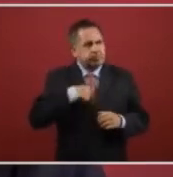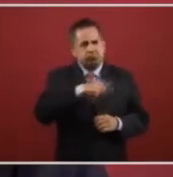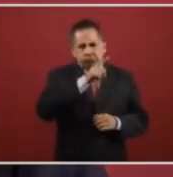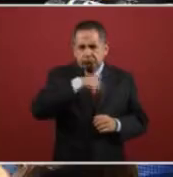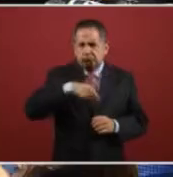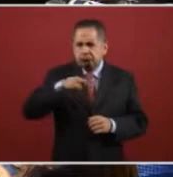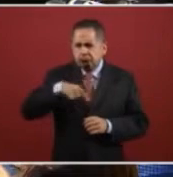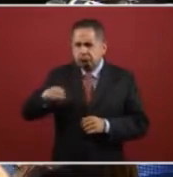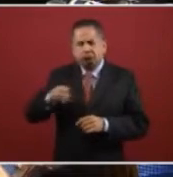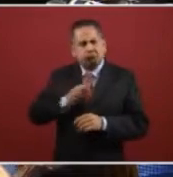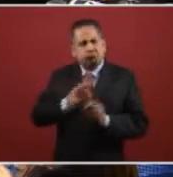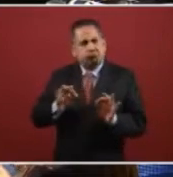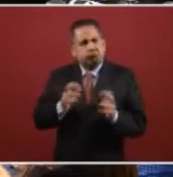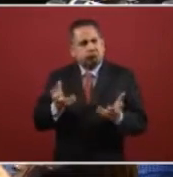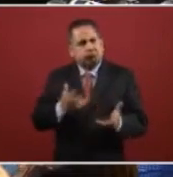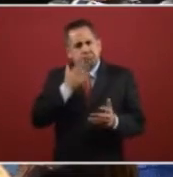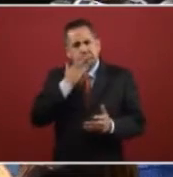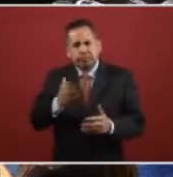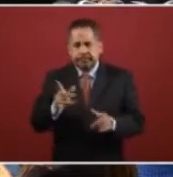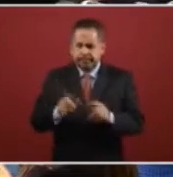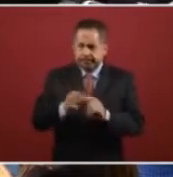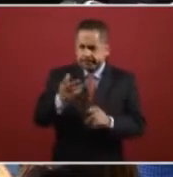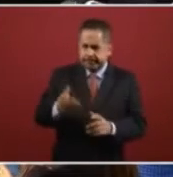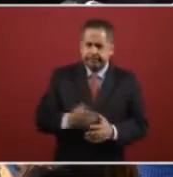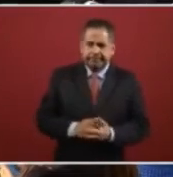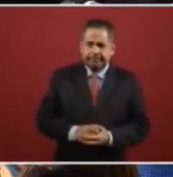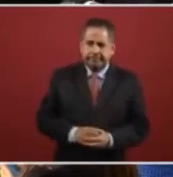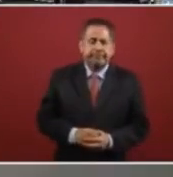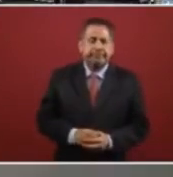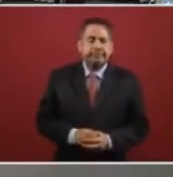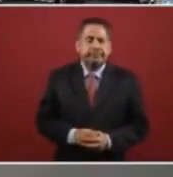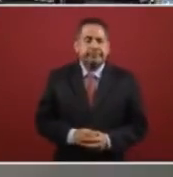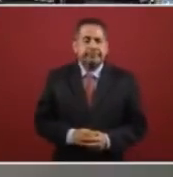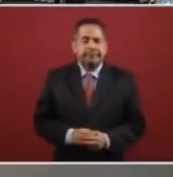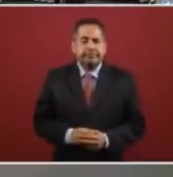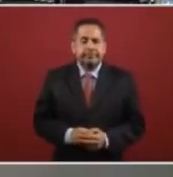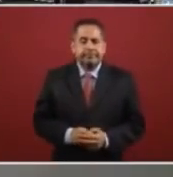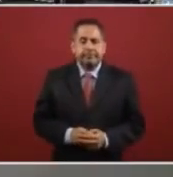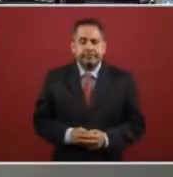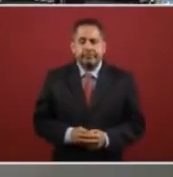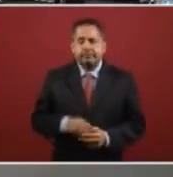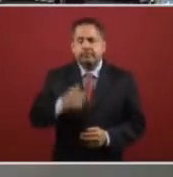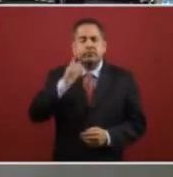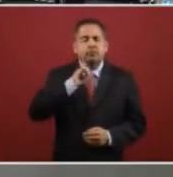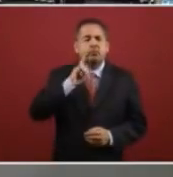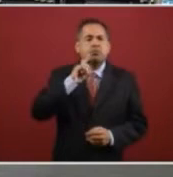You can still go there. That's what I can comment.